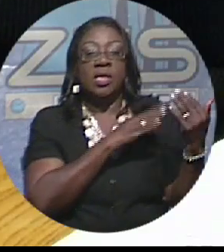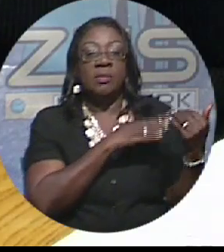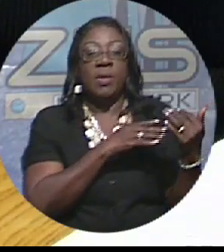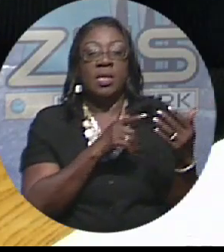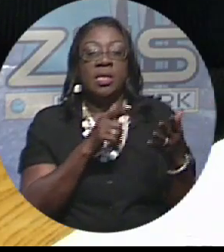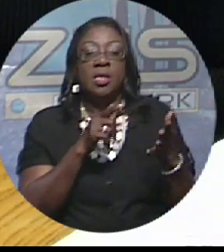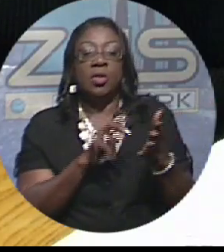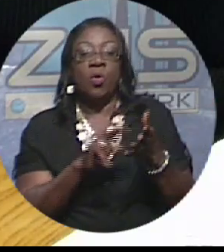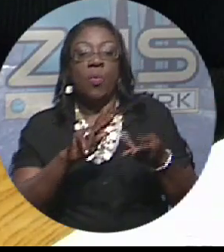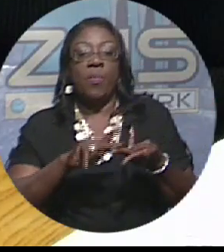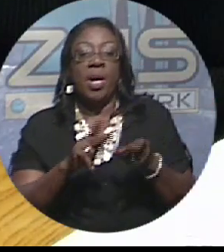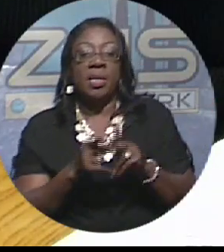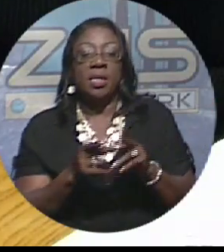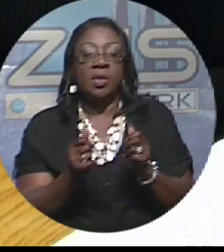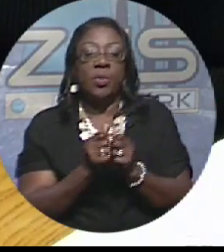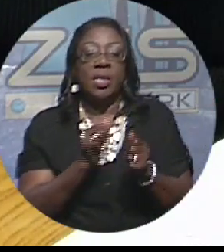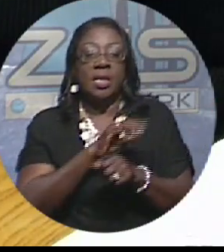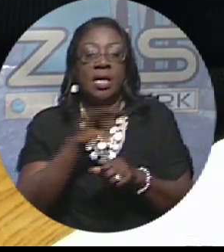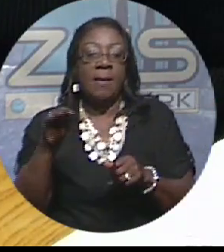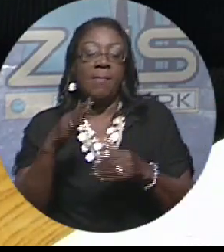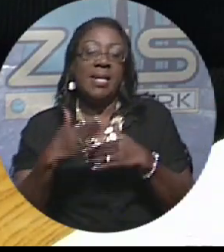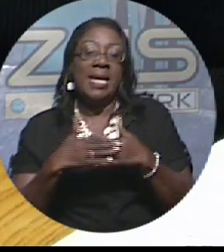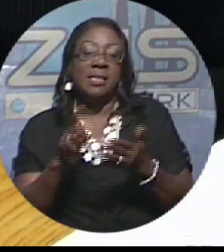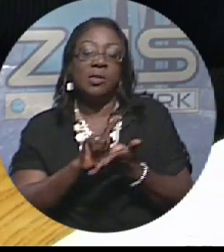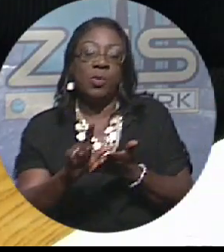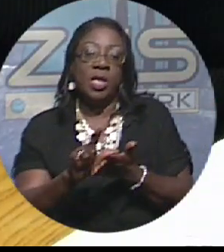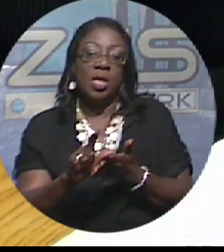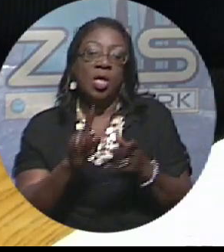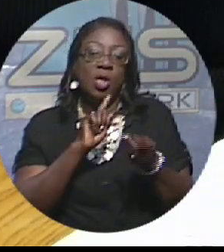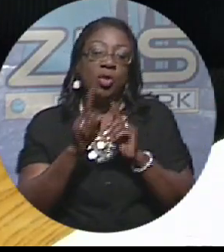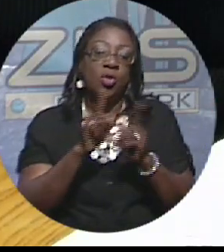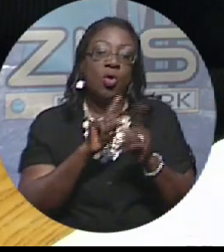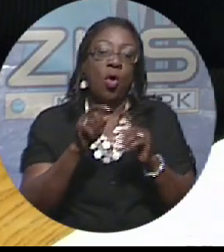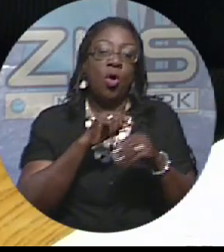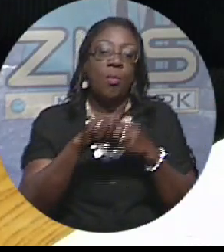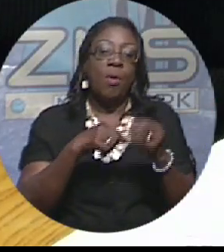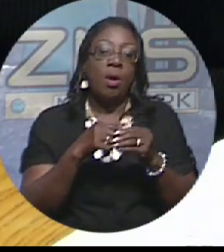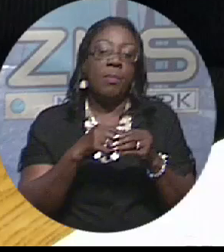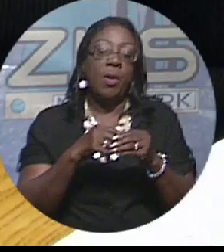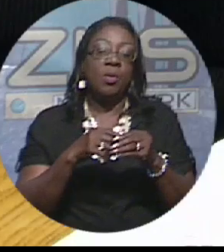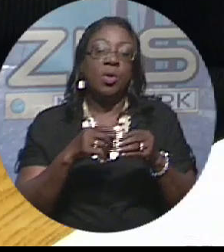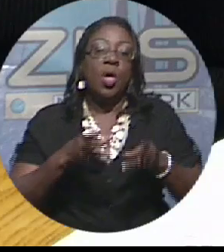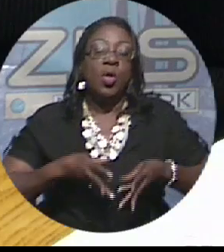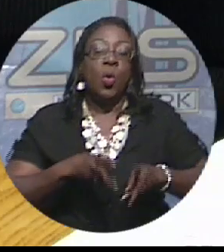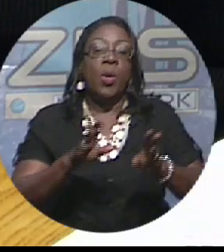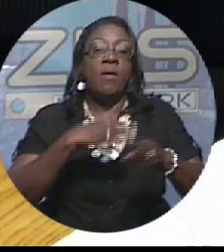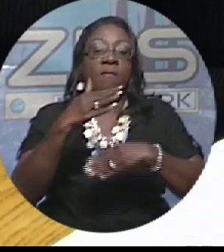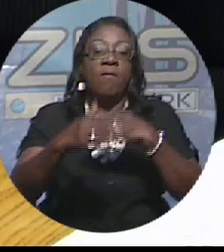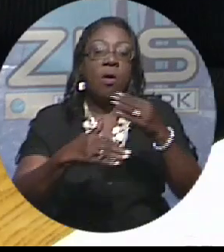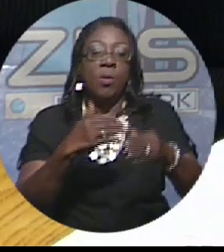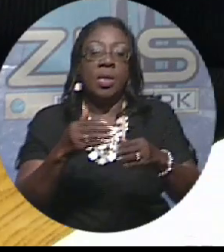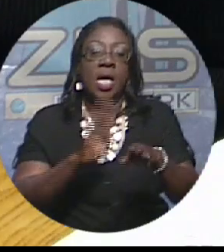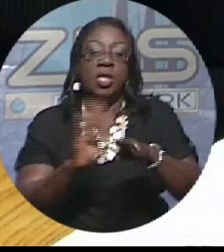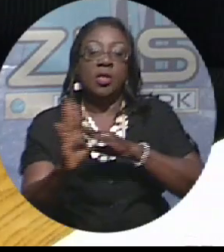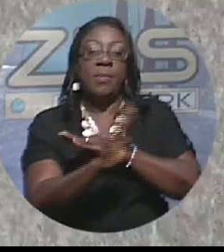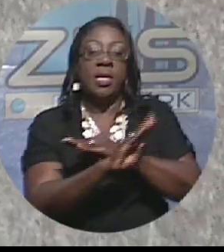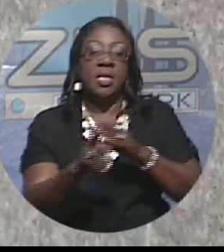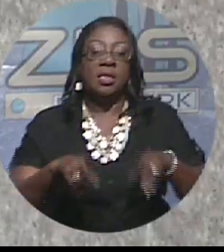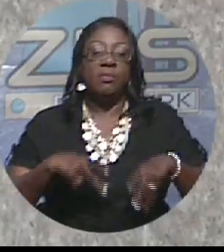prime ministers will meet next week to talk more about how they should go forward. But we're very interested in what Jamaica's position is going to